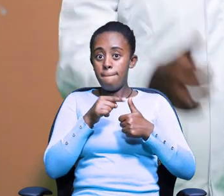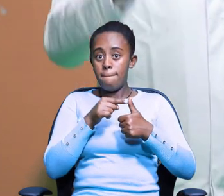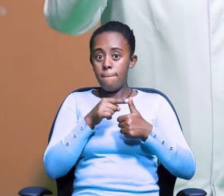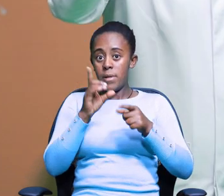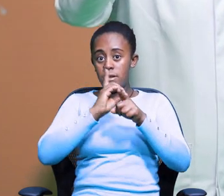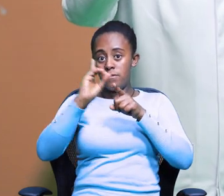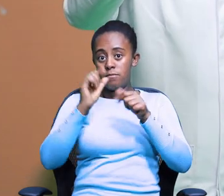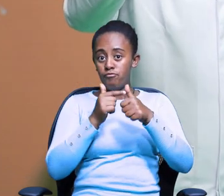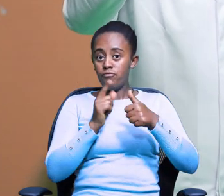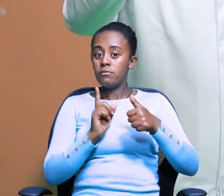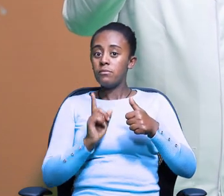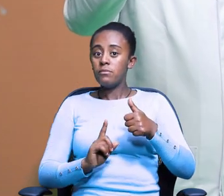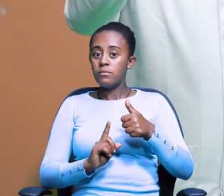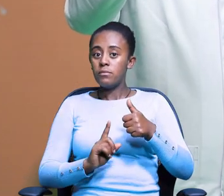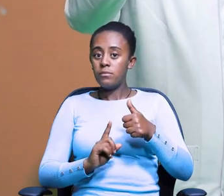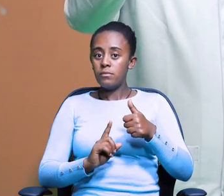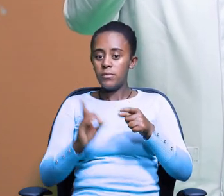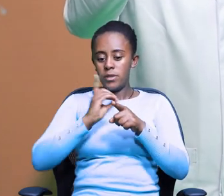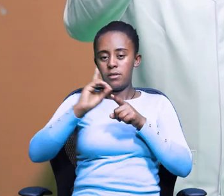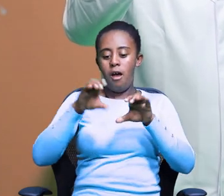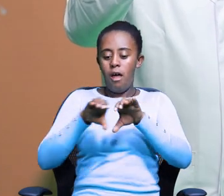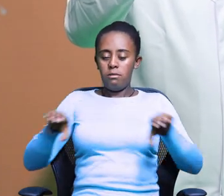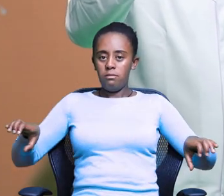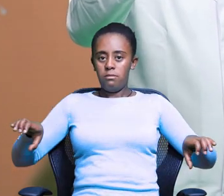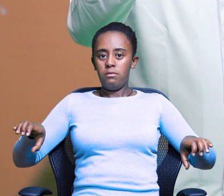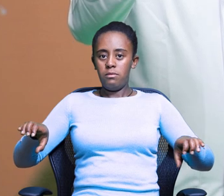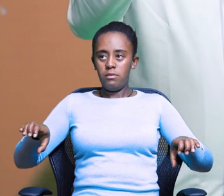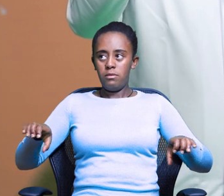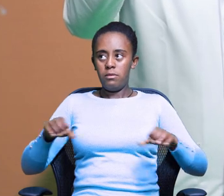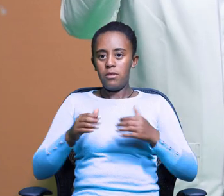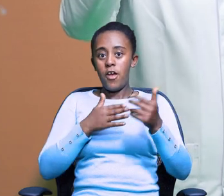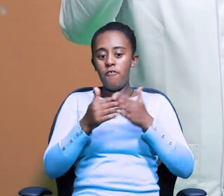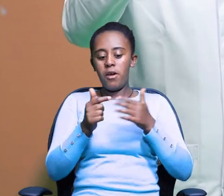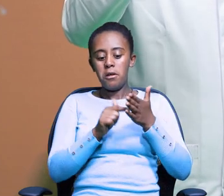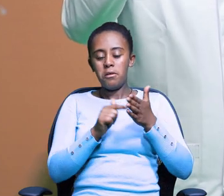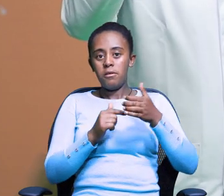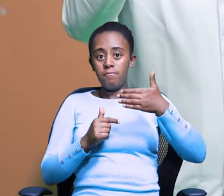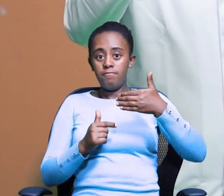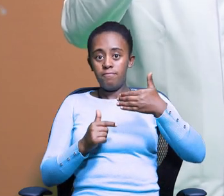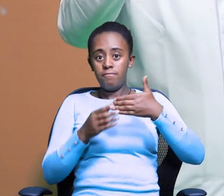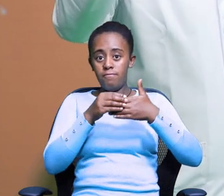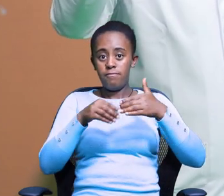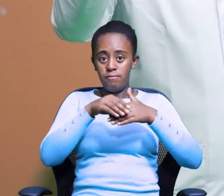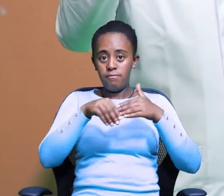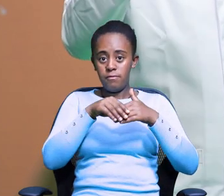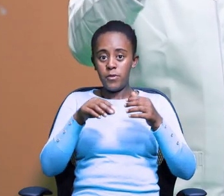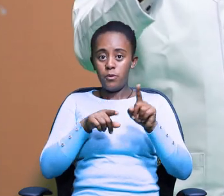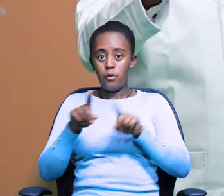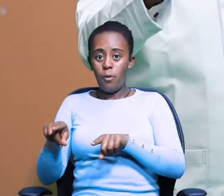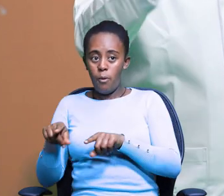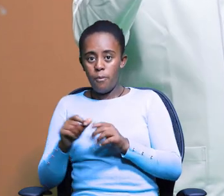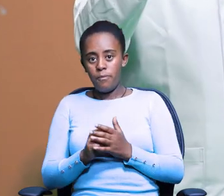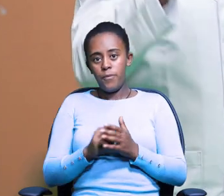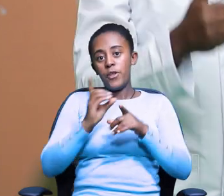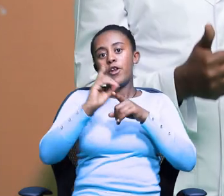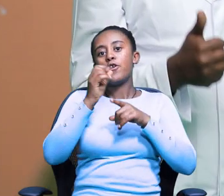shows the direction of the current. Our finger is in circle the